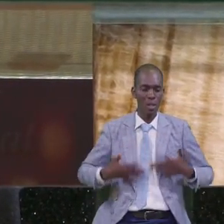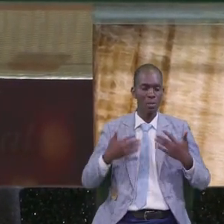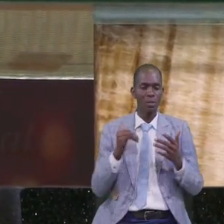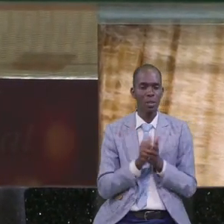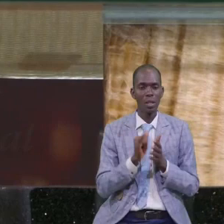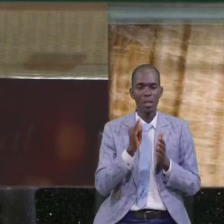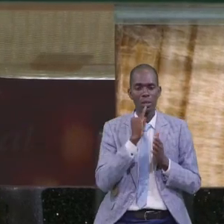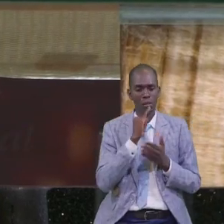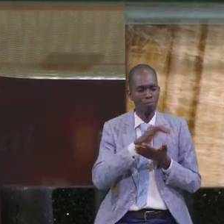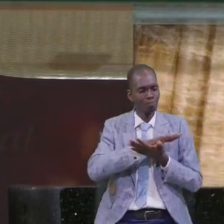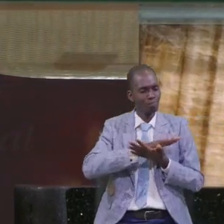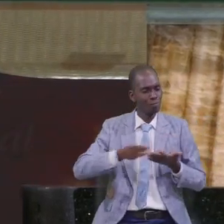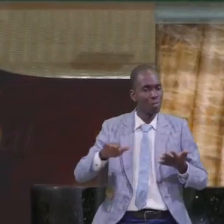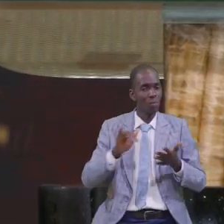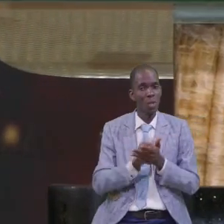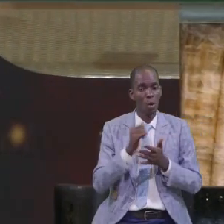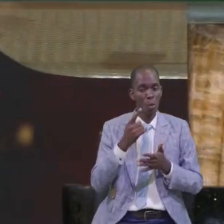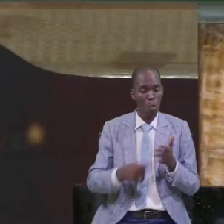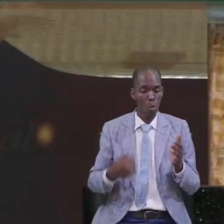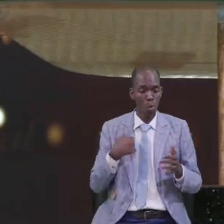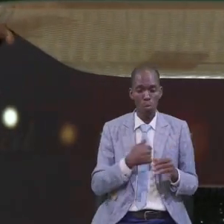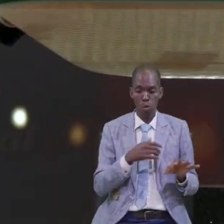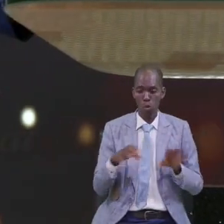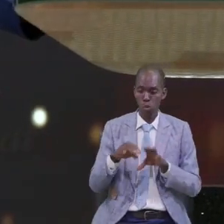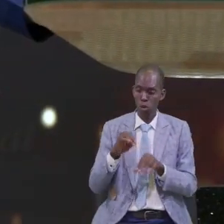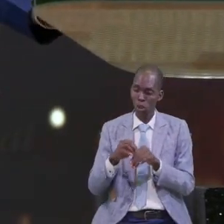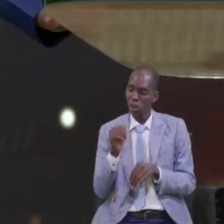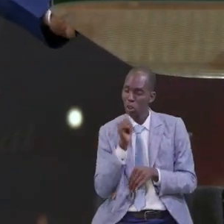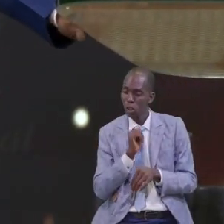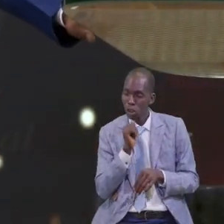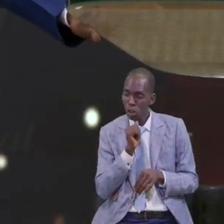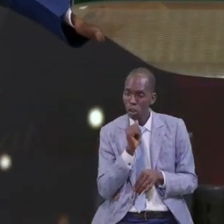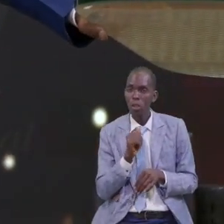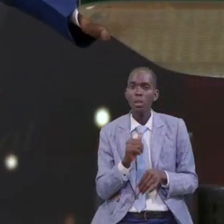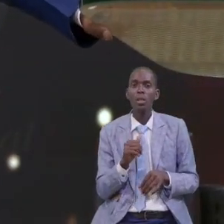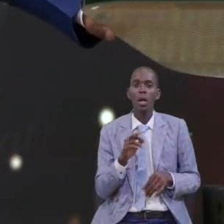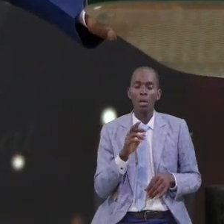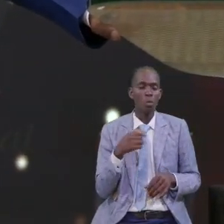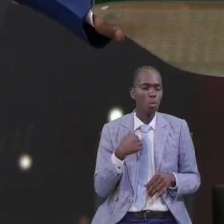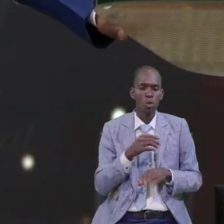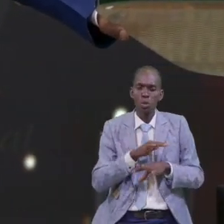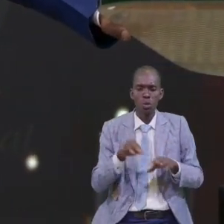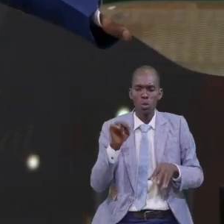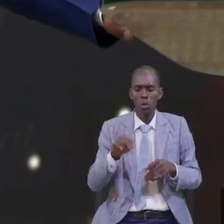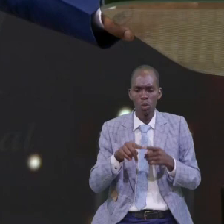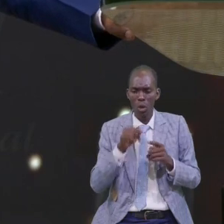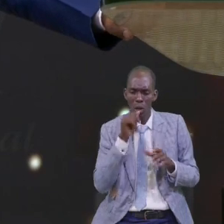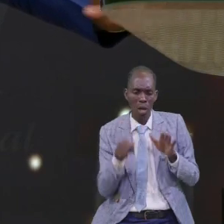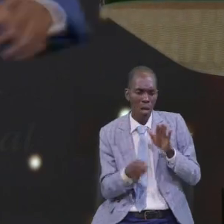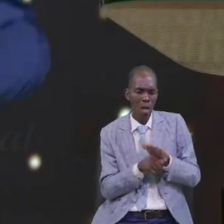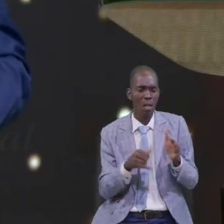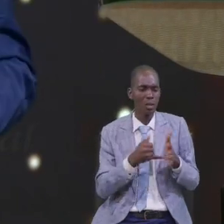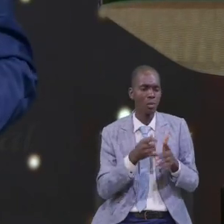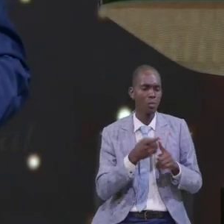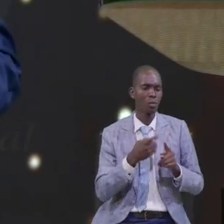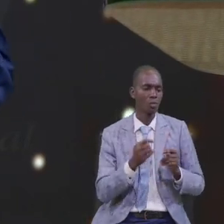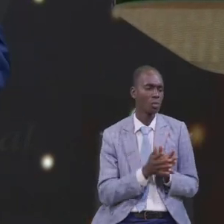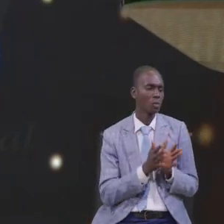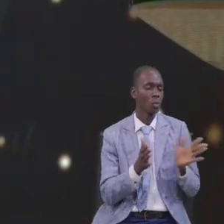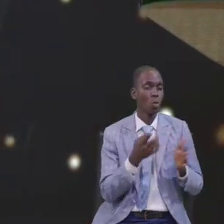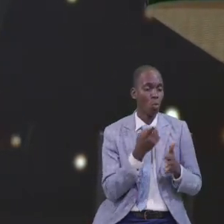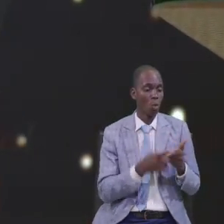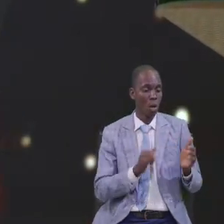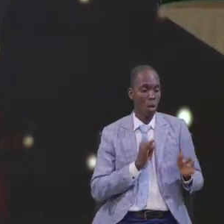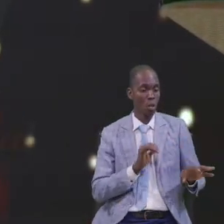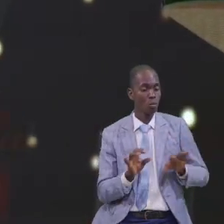that what we do in secret, we don't have to hide it from the public. What I do,